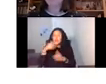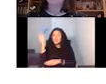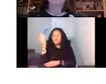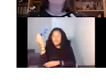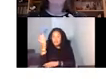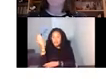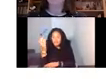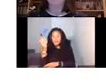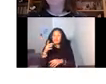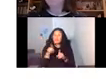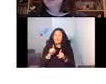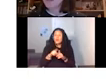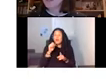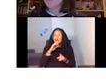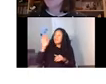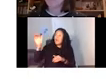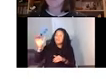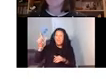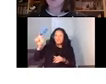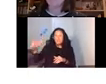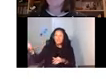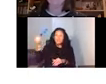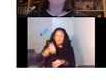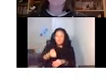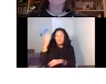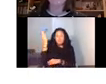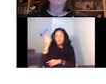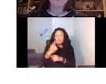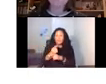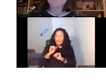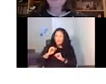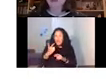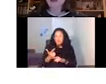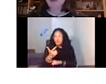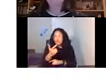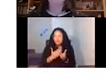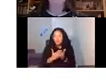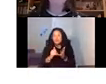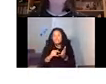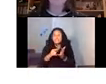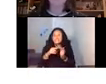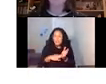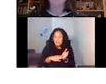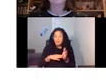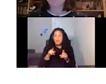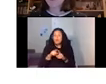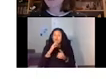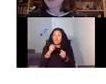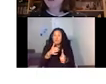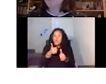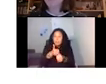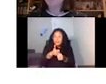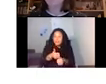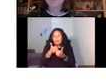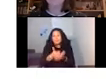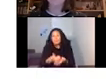We sometimes have outside speakers who talk about their own personal journeys in STEAMM. And we provide mentorship and support